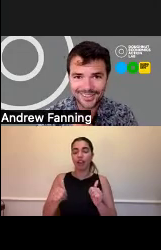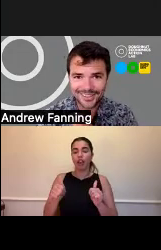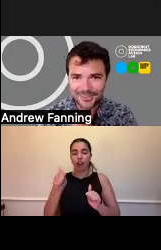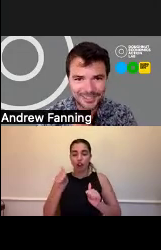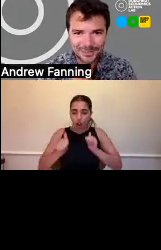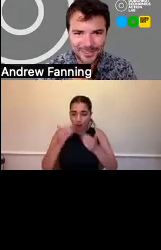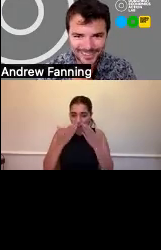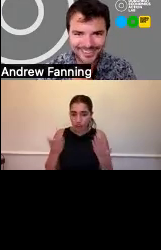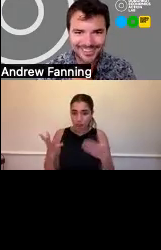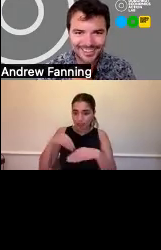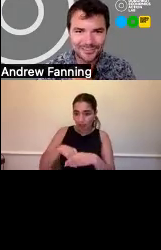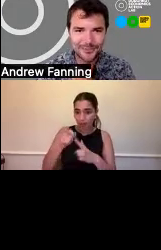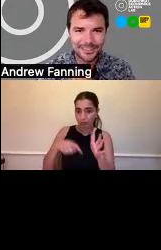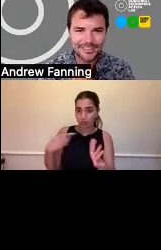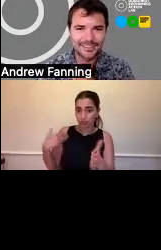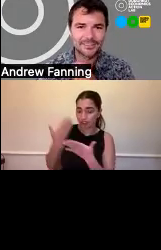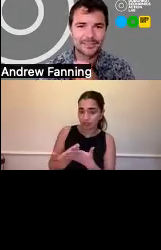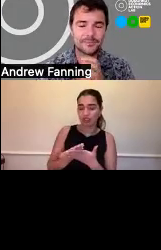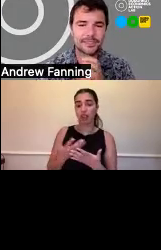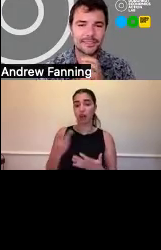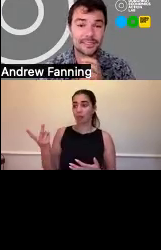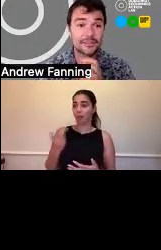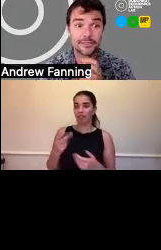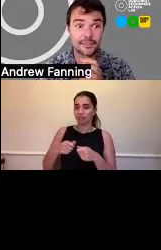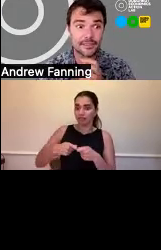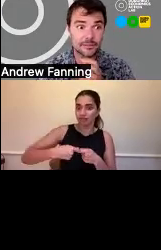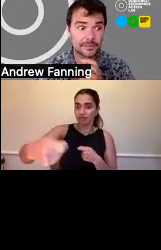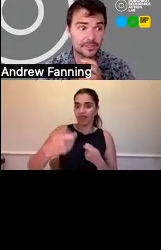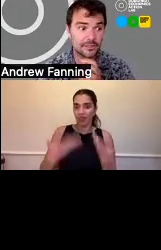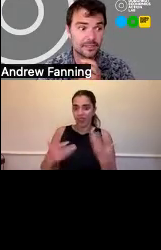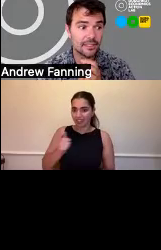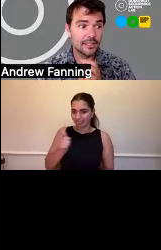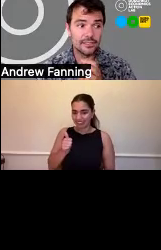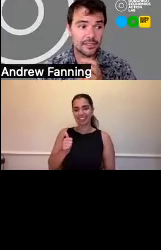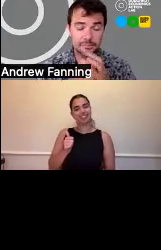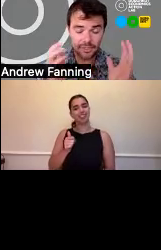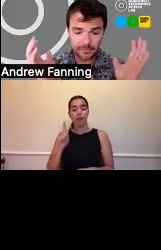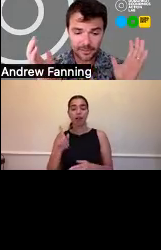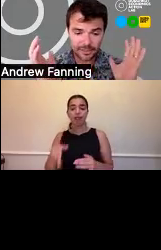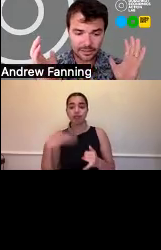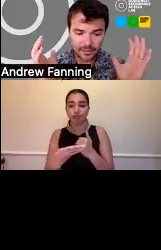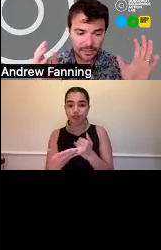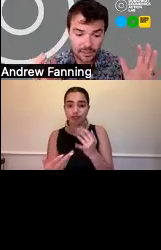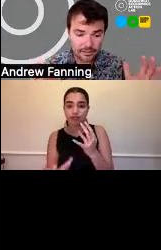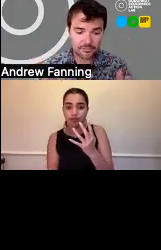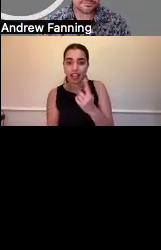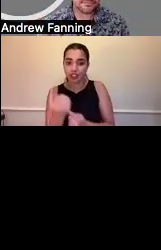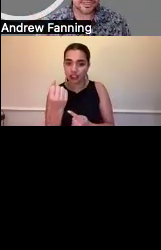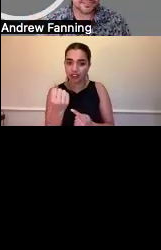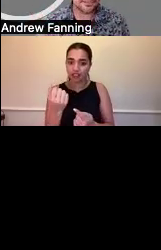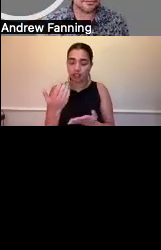than either of us expected, I think, when we started out. But the end result has been deeply, deeply, I